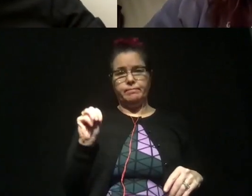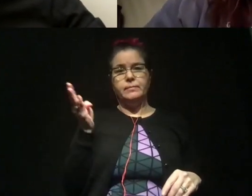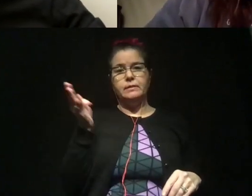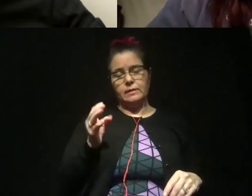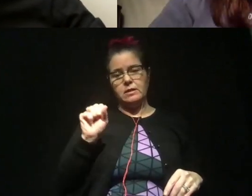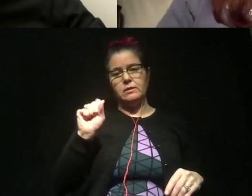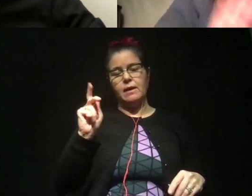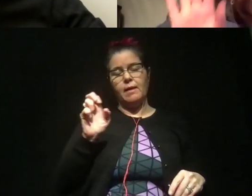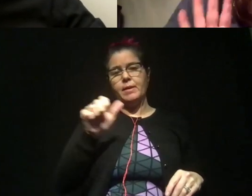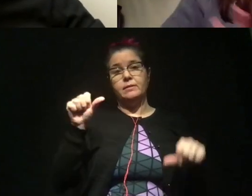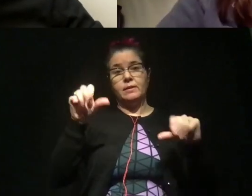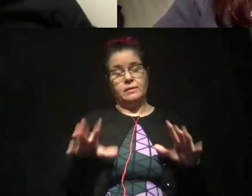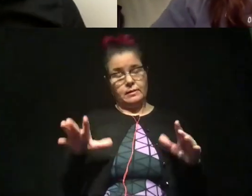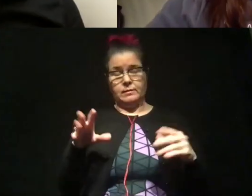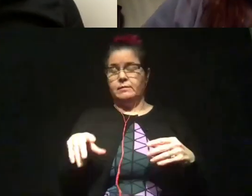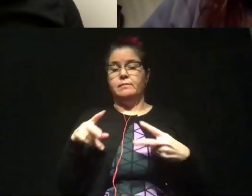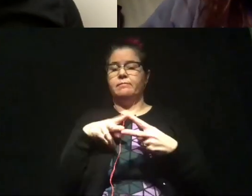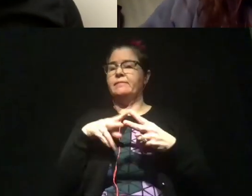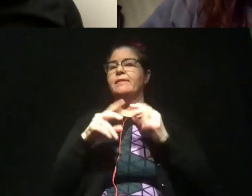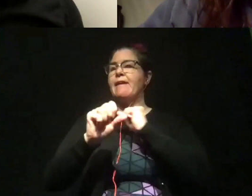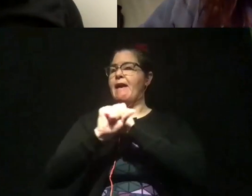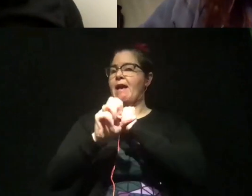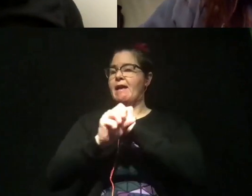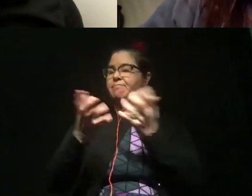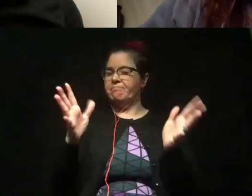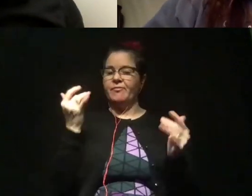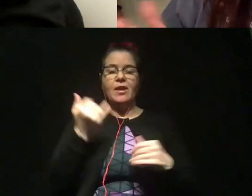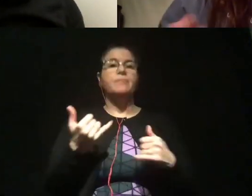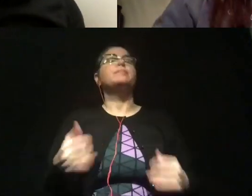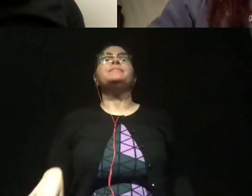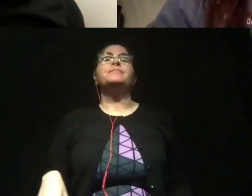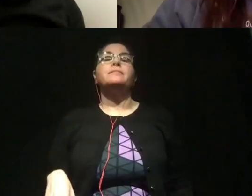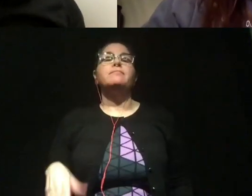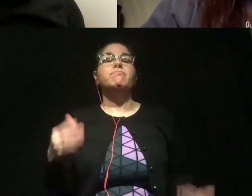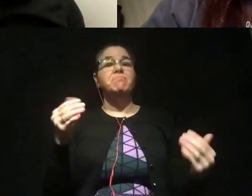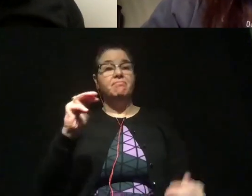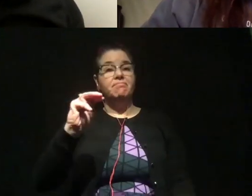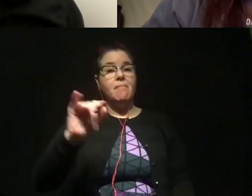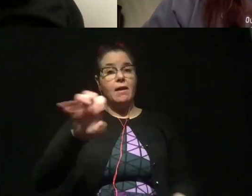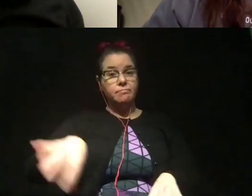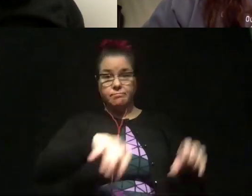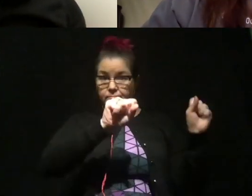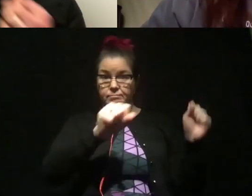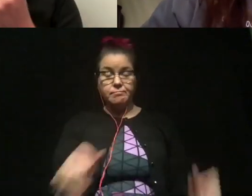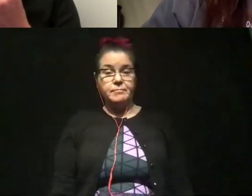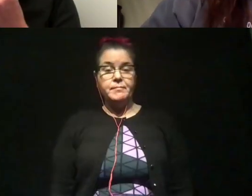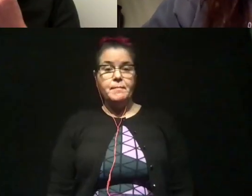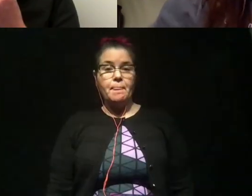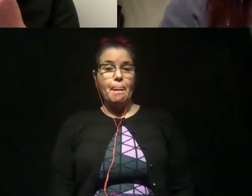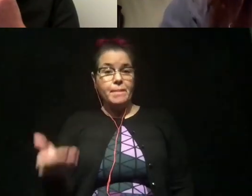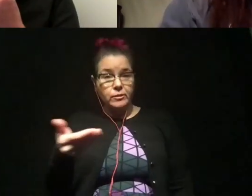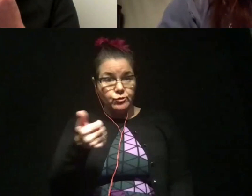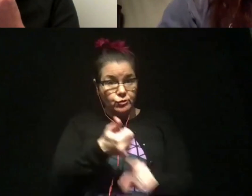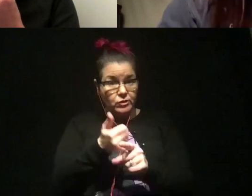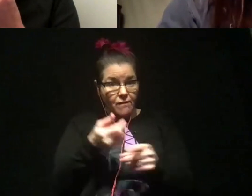patreon.com/Skype a Scientist. That's all the ads we'll have for now. So I'm just gonna let Mike take it away and introduce himself and tell us about all the cool